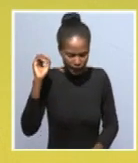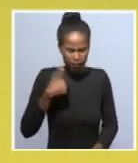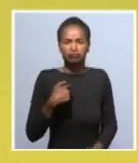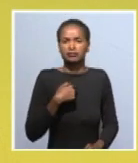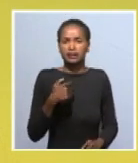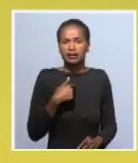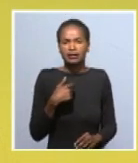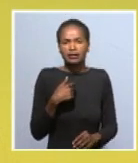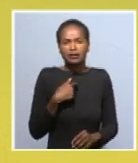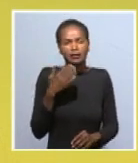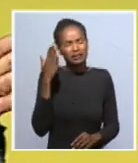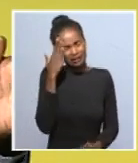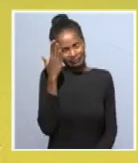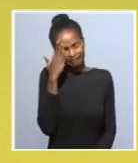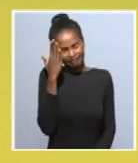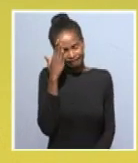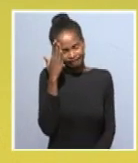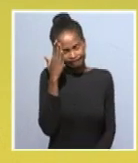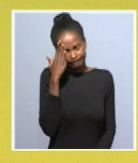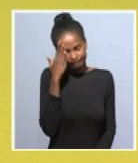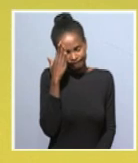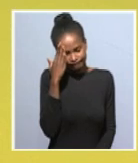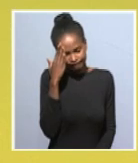I'm convinced, as the